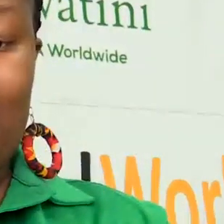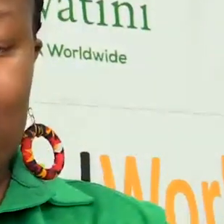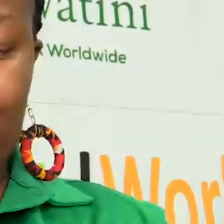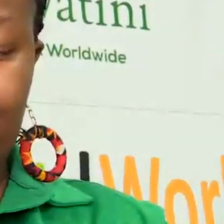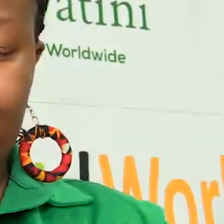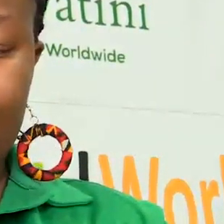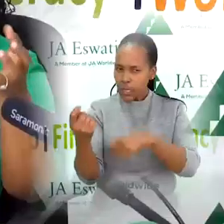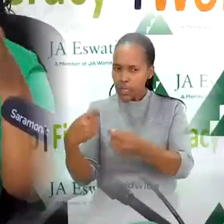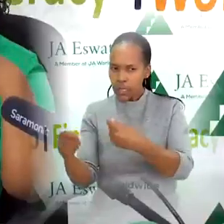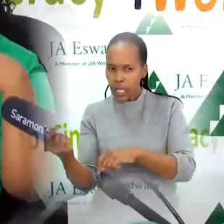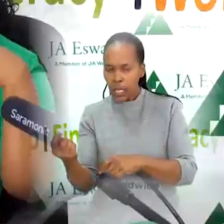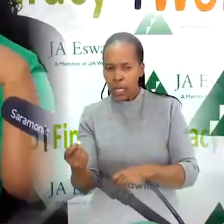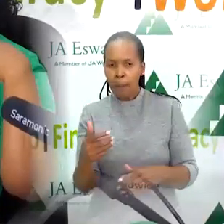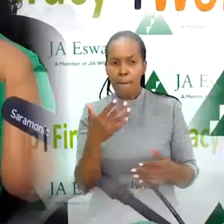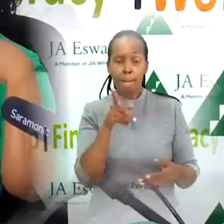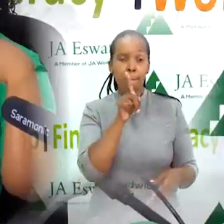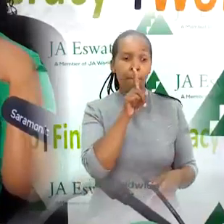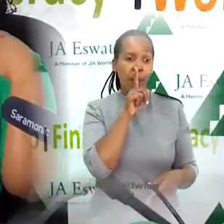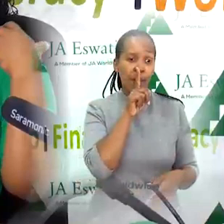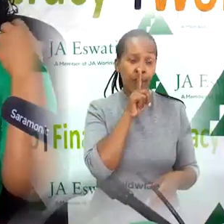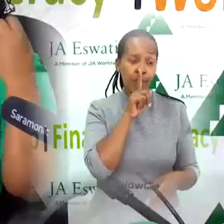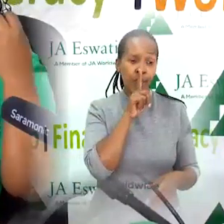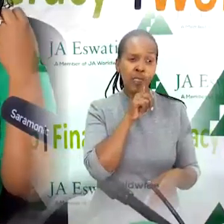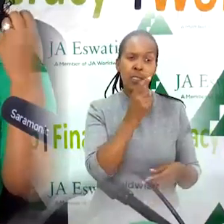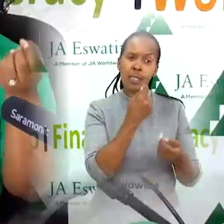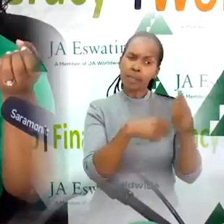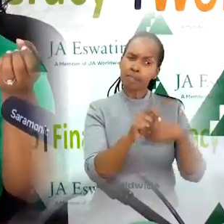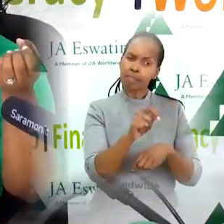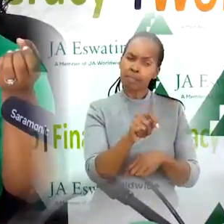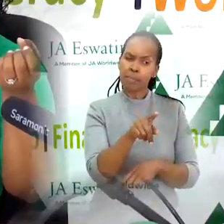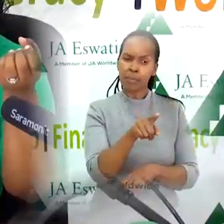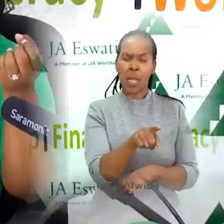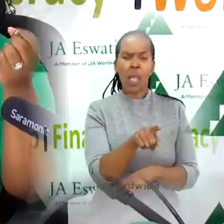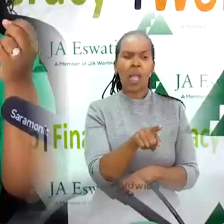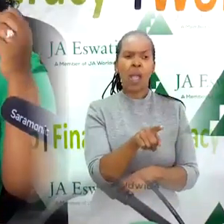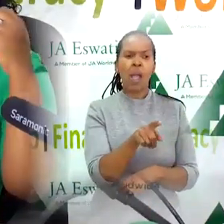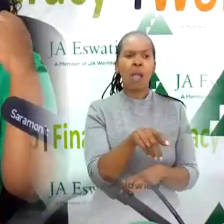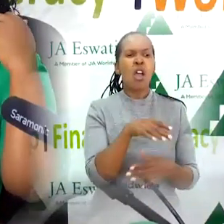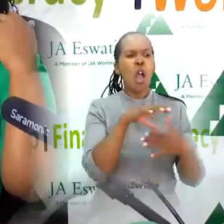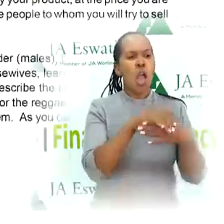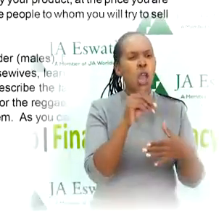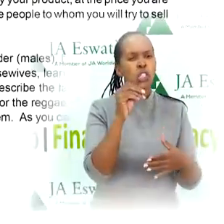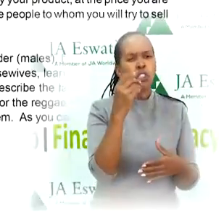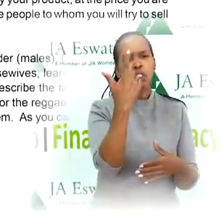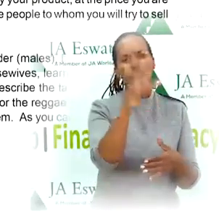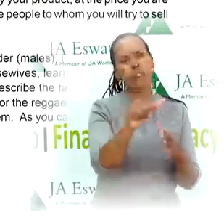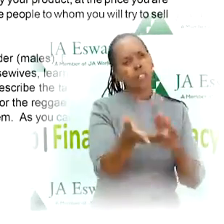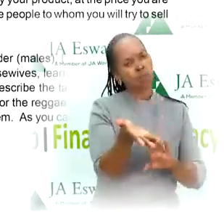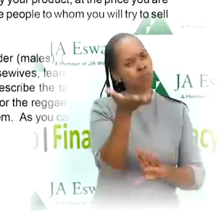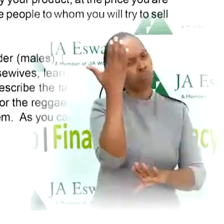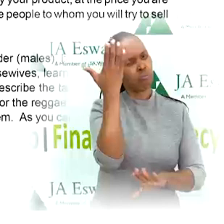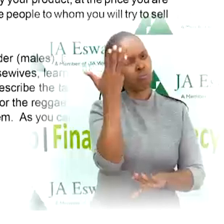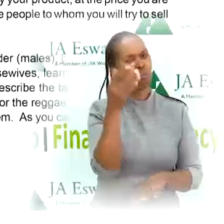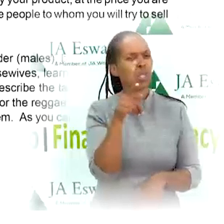my market because it's music that they will not relate to. If my product is